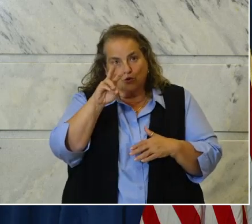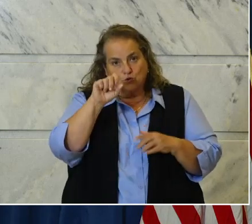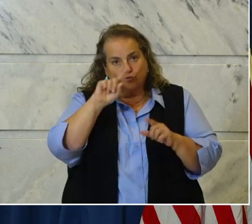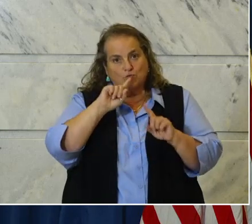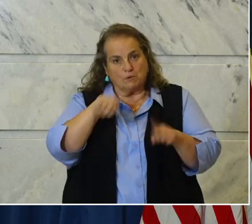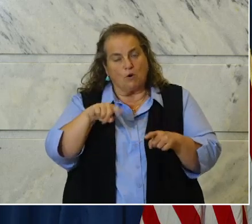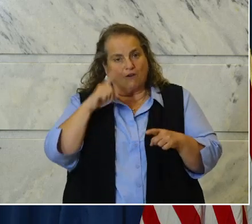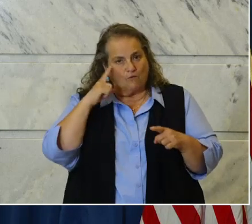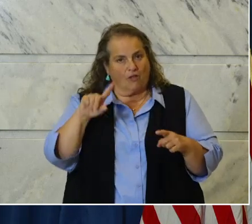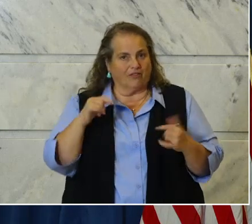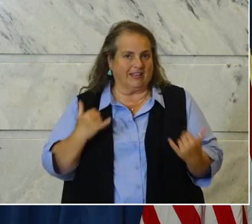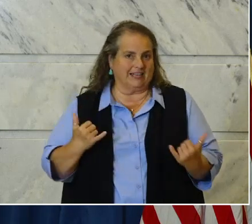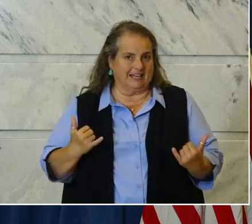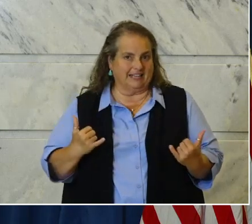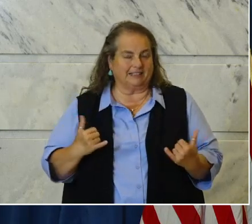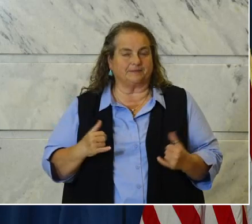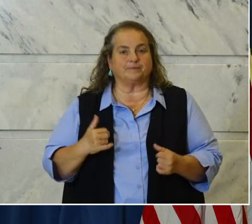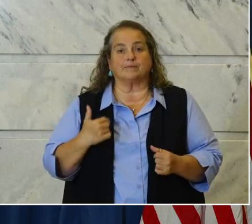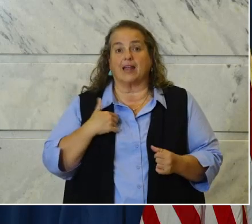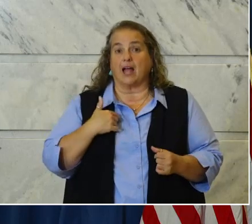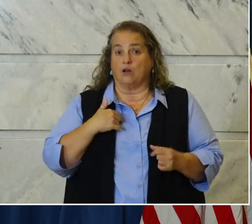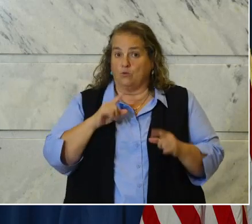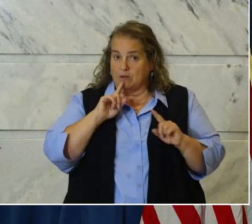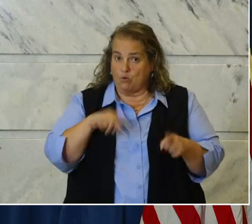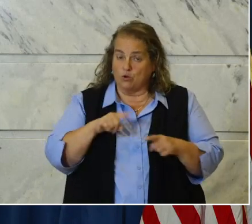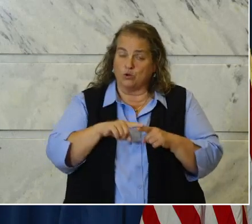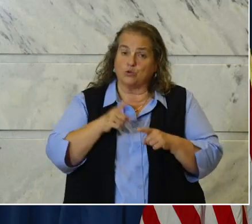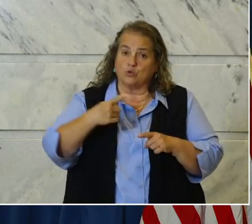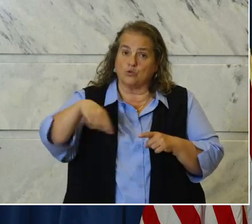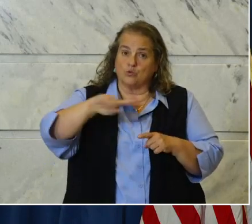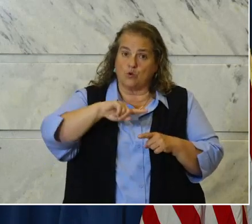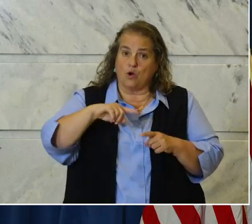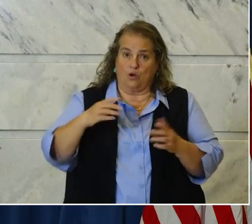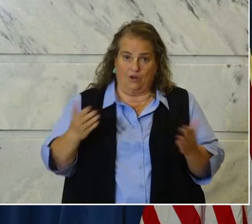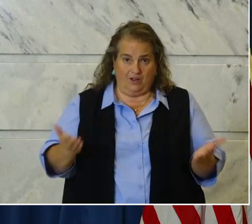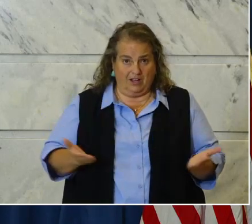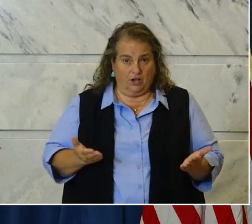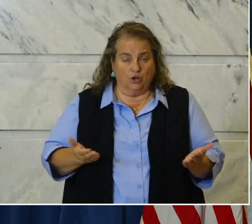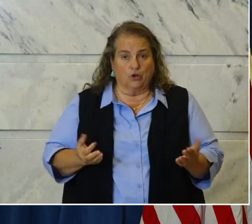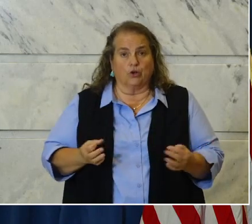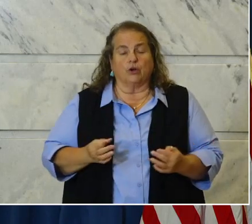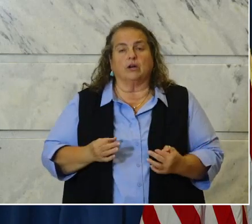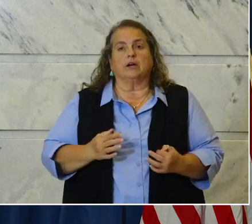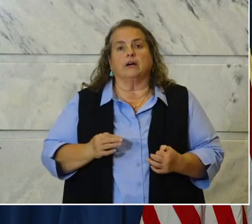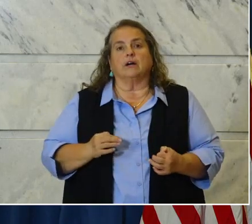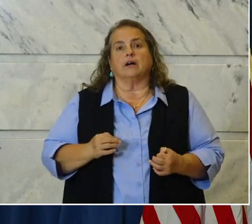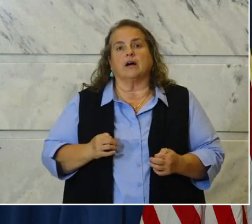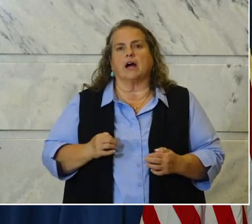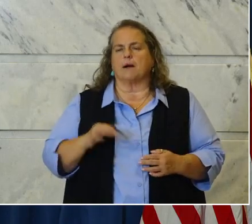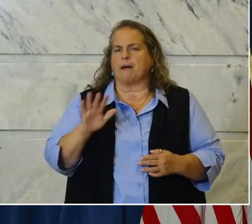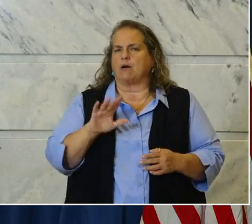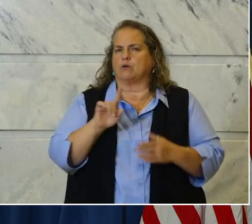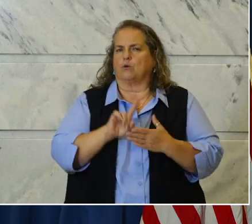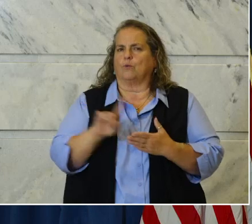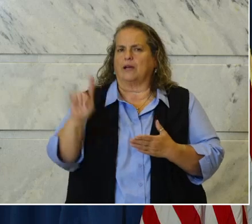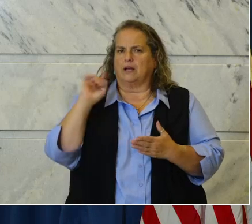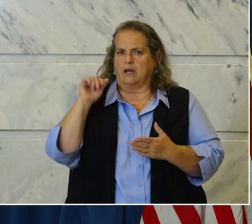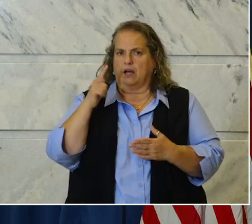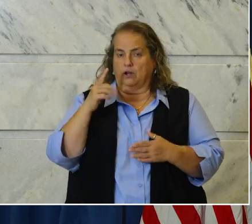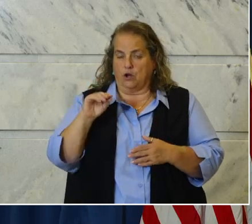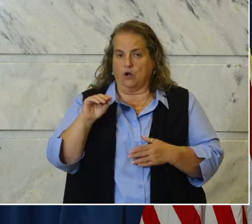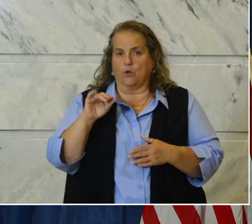today. I reported to you all in this rotunda about a week or so